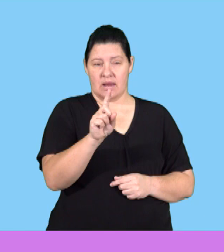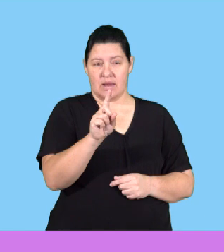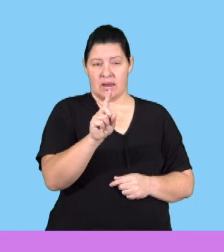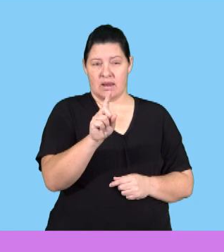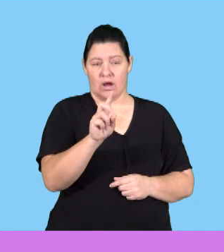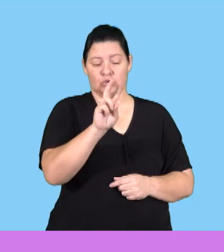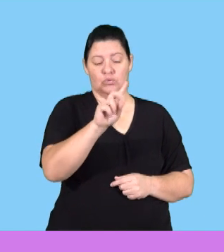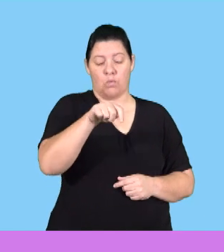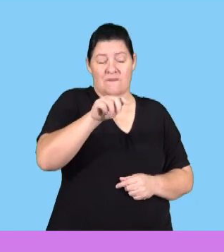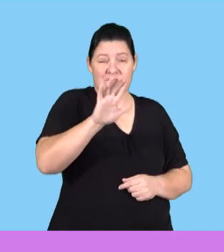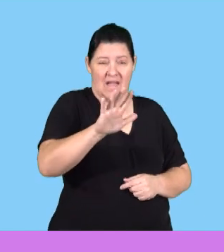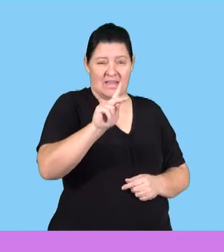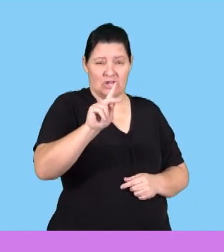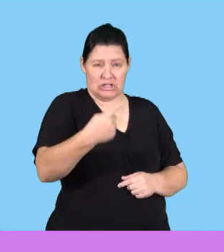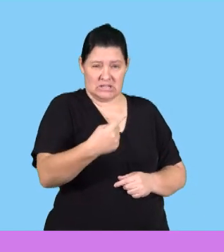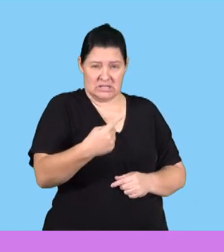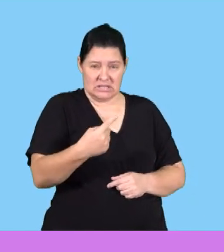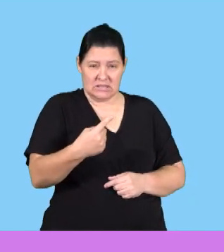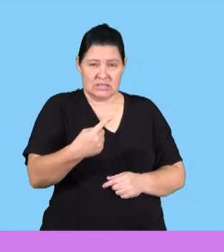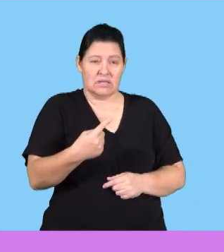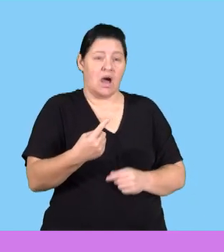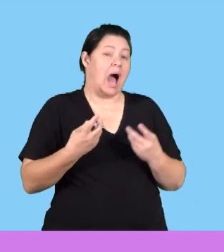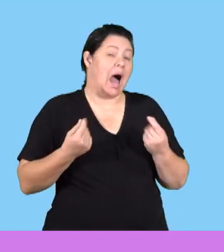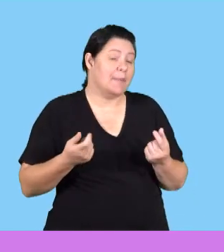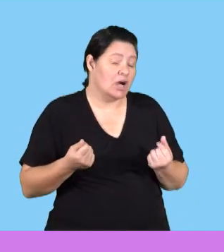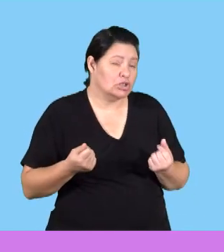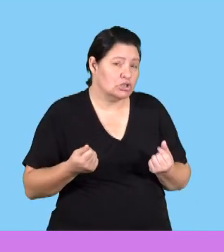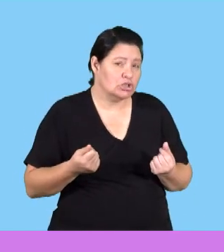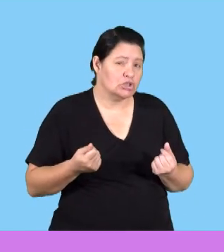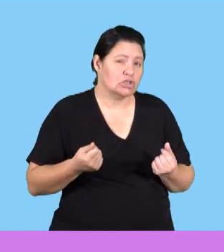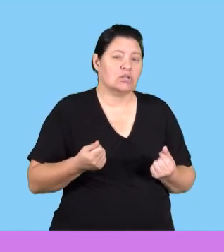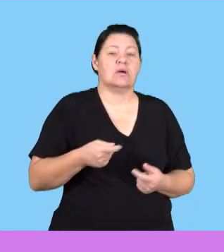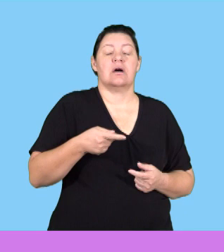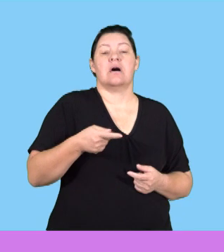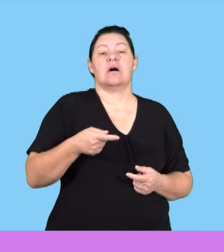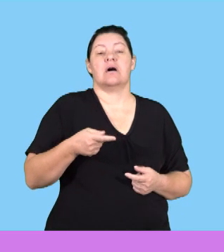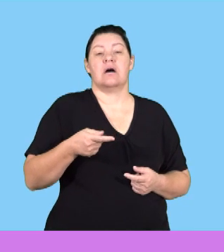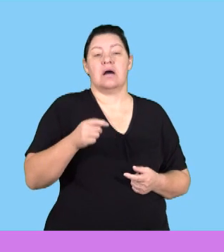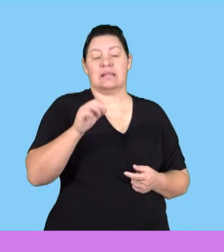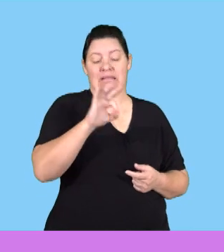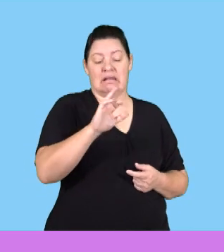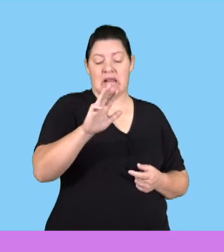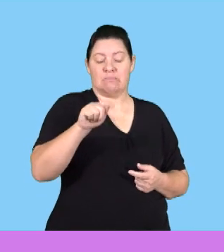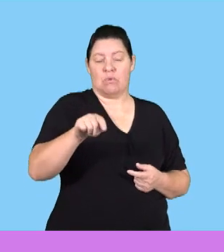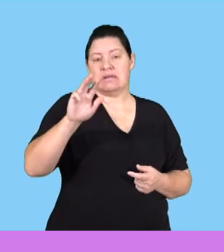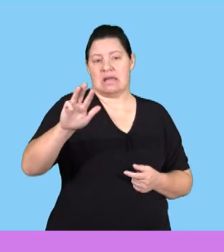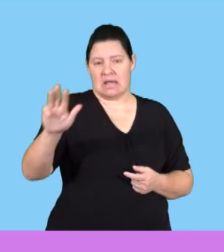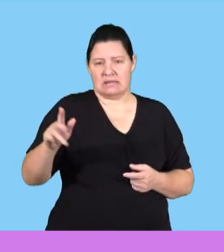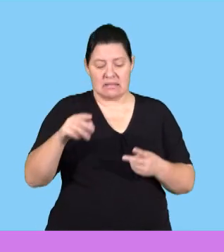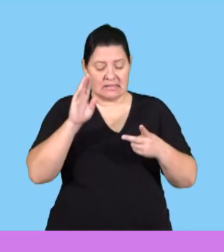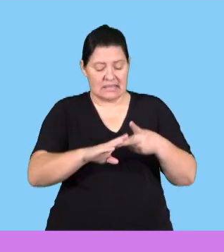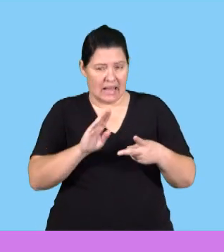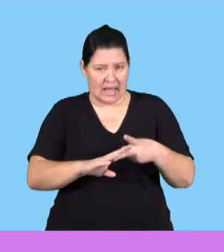she has bought the 2.5 kgs of maize meal. Secondly, she saw an